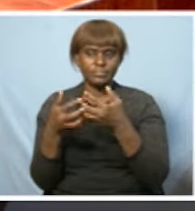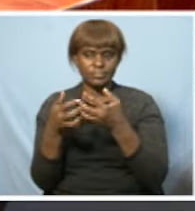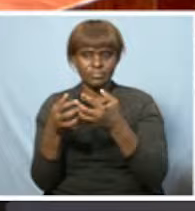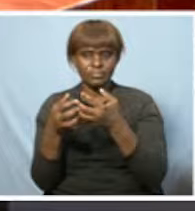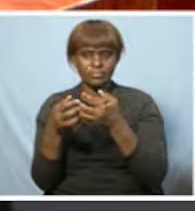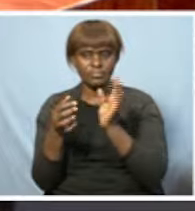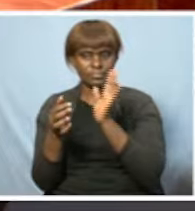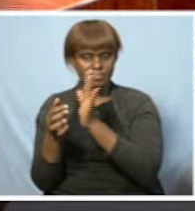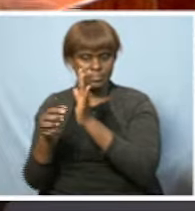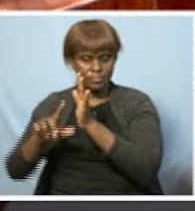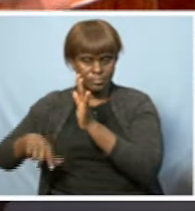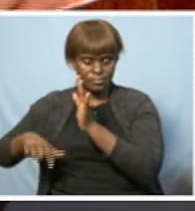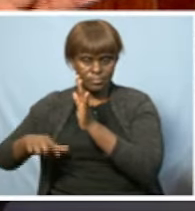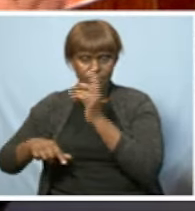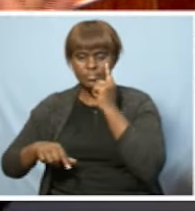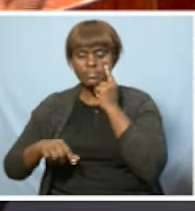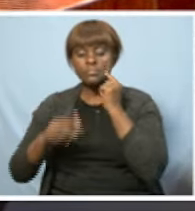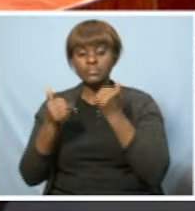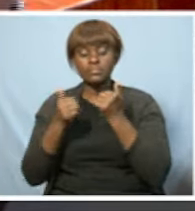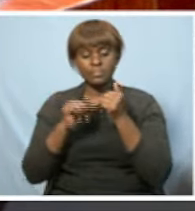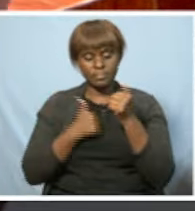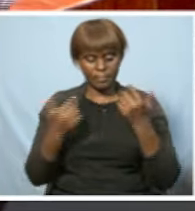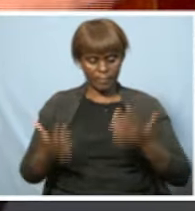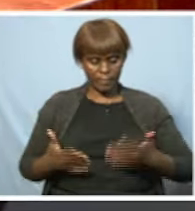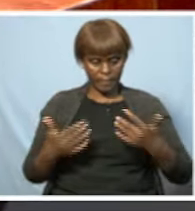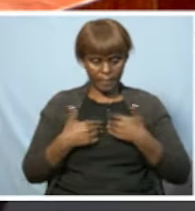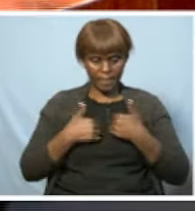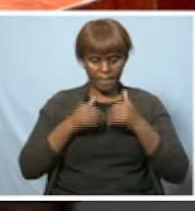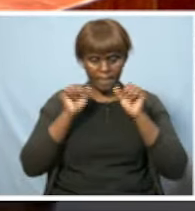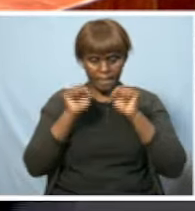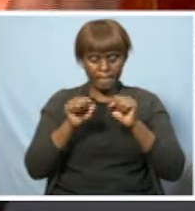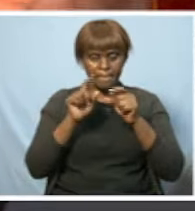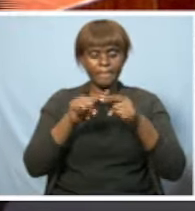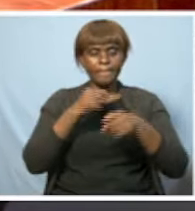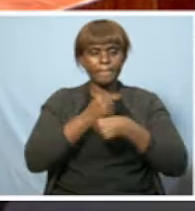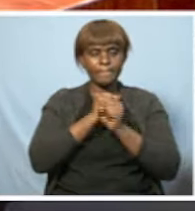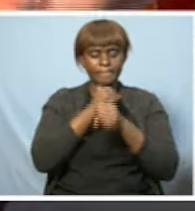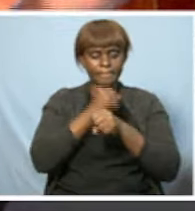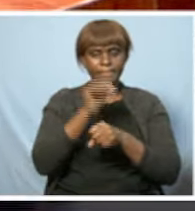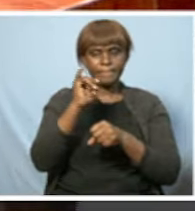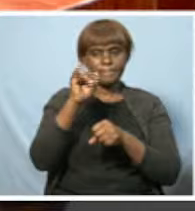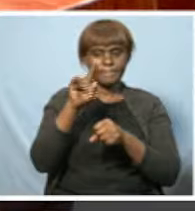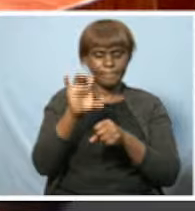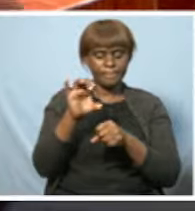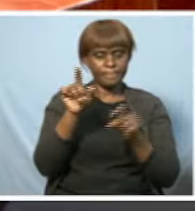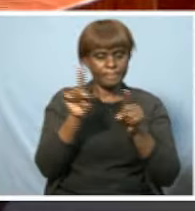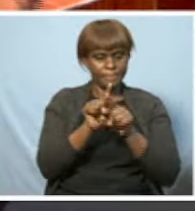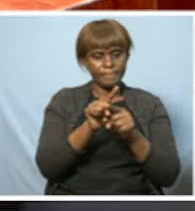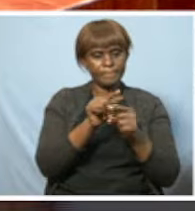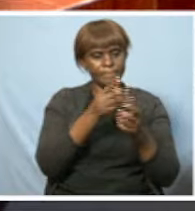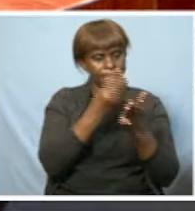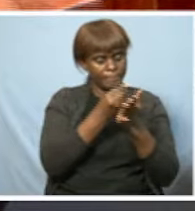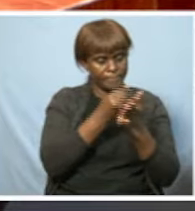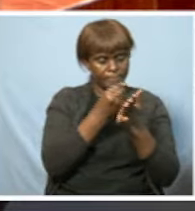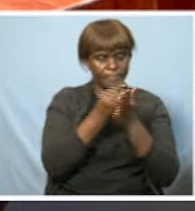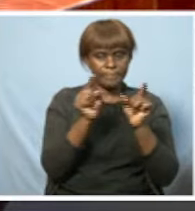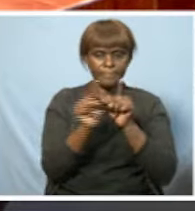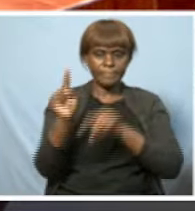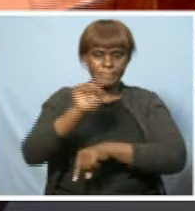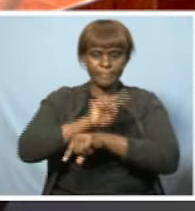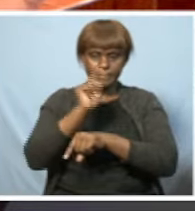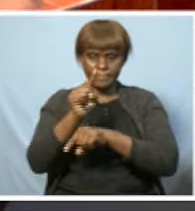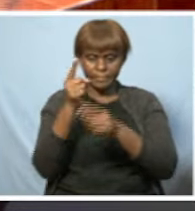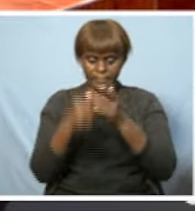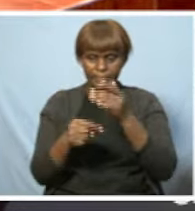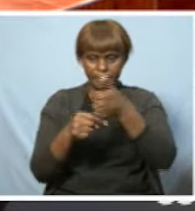delaying, right now we are happy that you are able to generate an IPC and pass it to finance same day. That is a plus